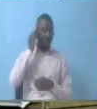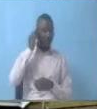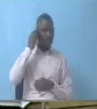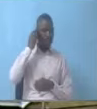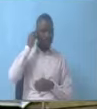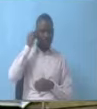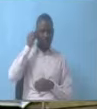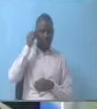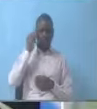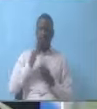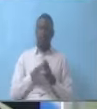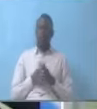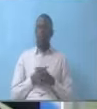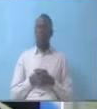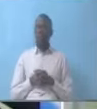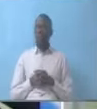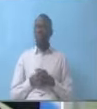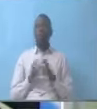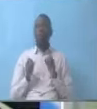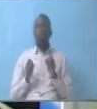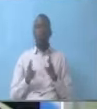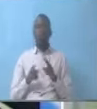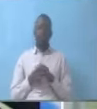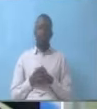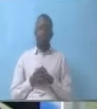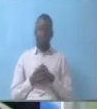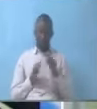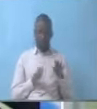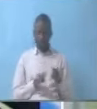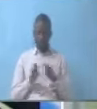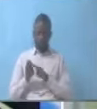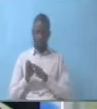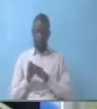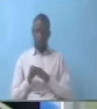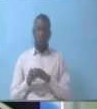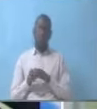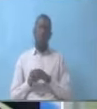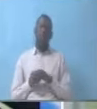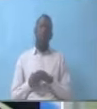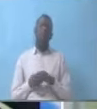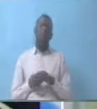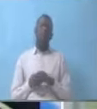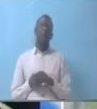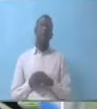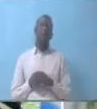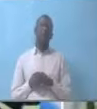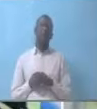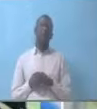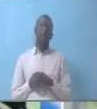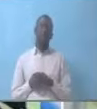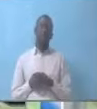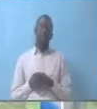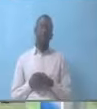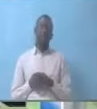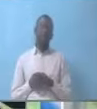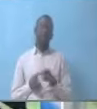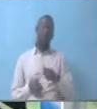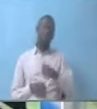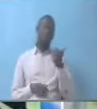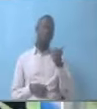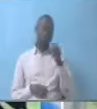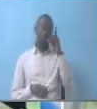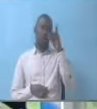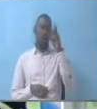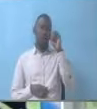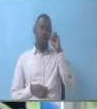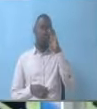Okay. All right. So let's move on to another decree. And